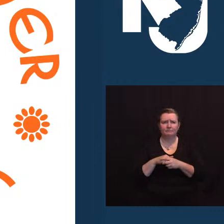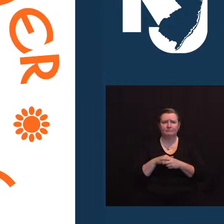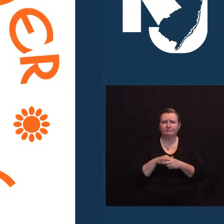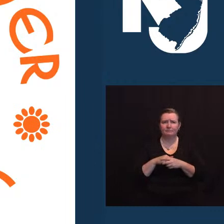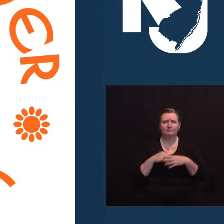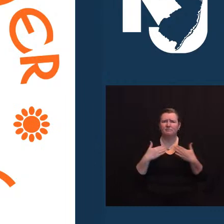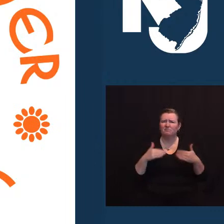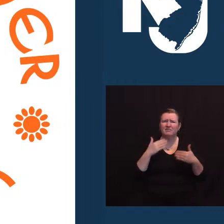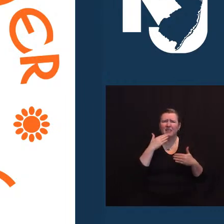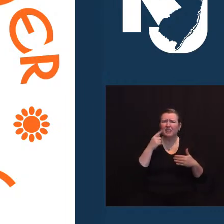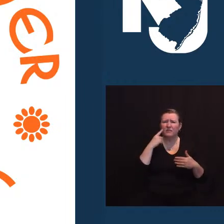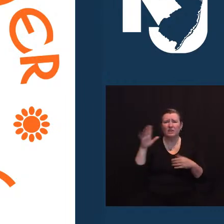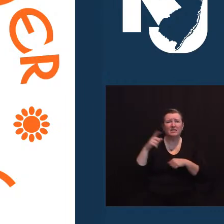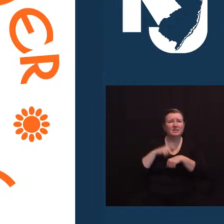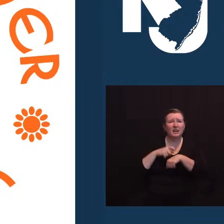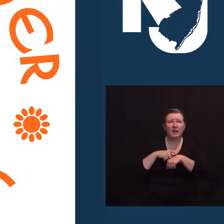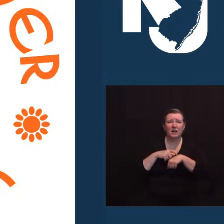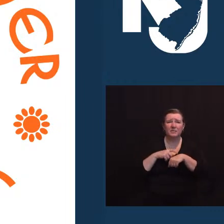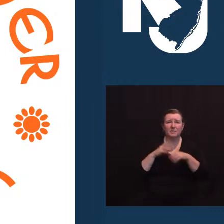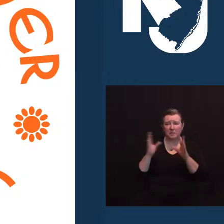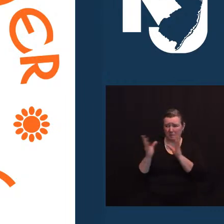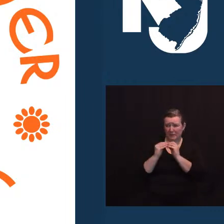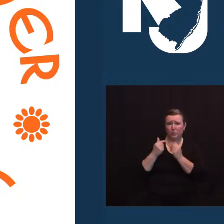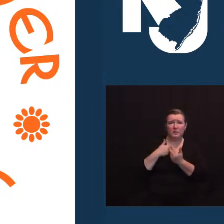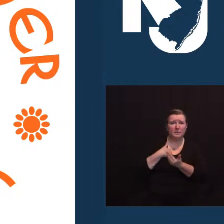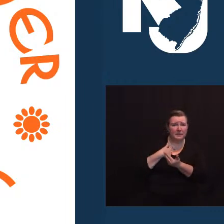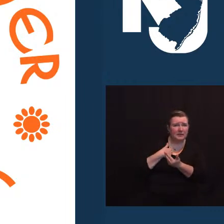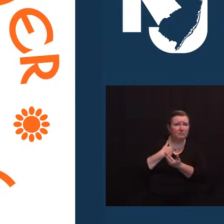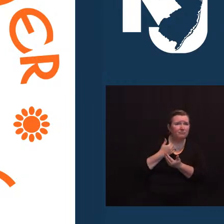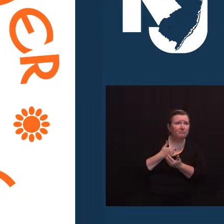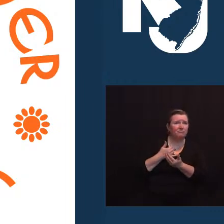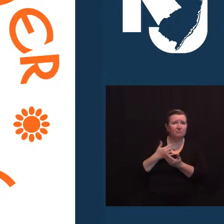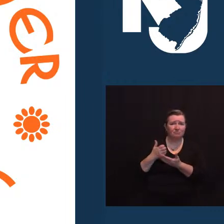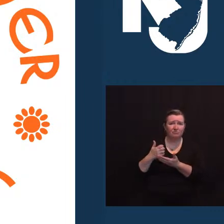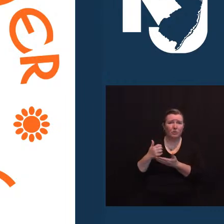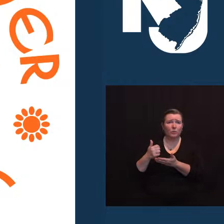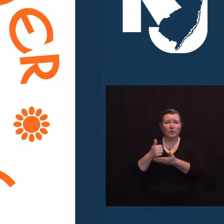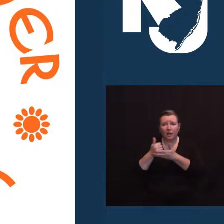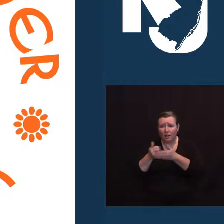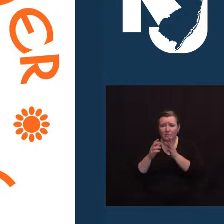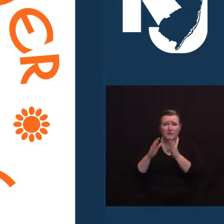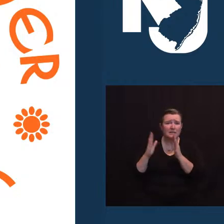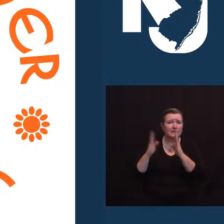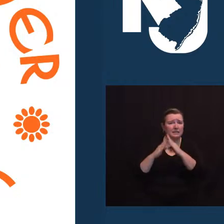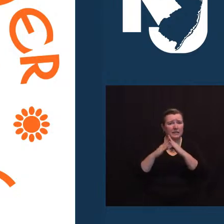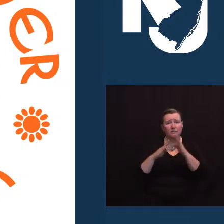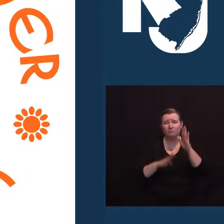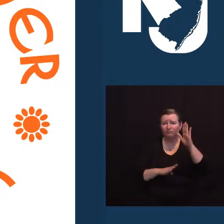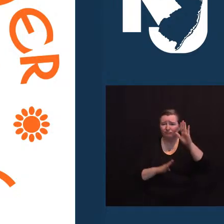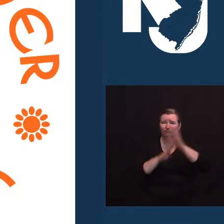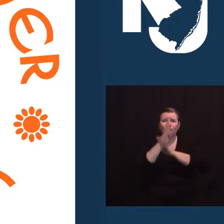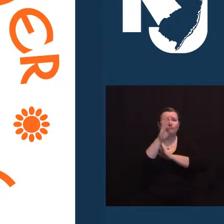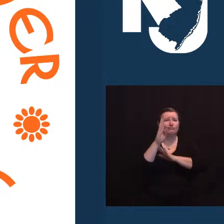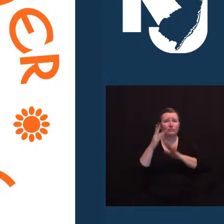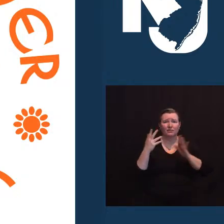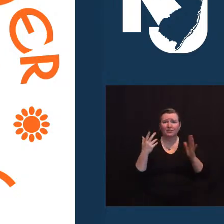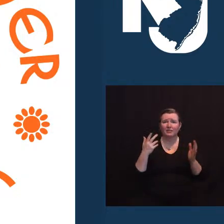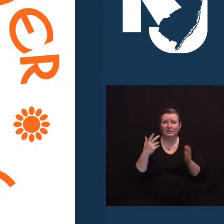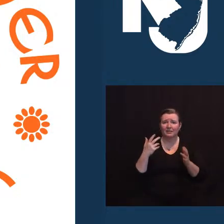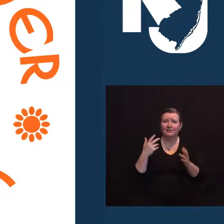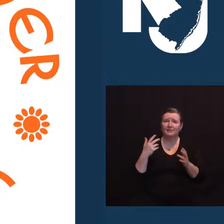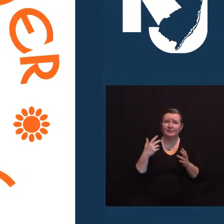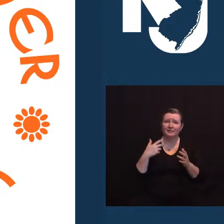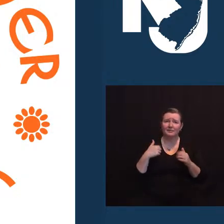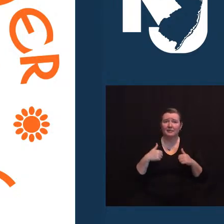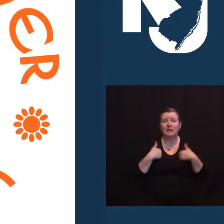the time, I know he's ready to help lead Millville out of the pandemic and into the future. I gave you the address, 501 North High Street, their